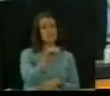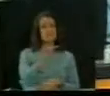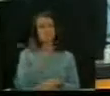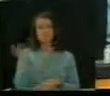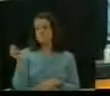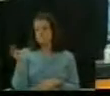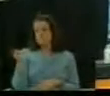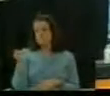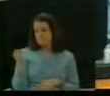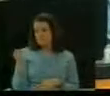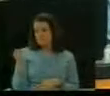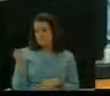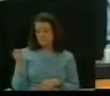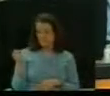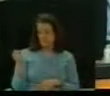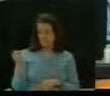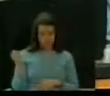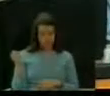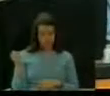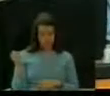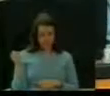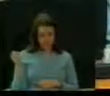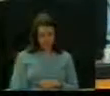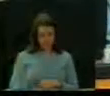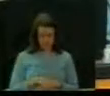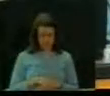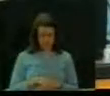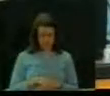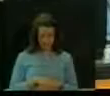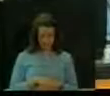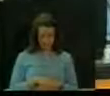Mr. Chairman, Josh Jordan.